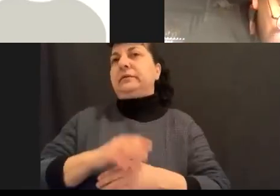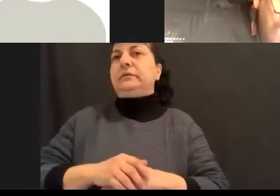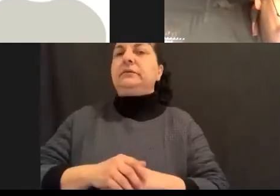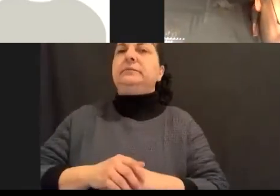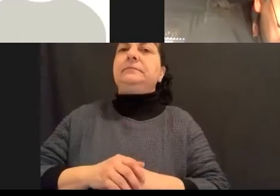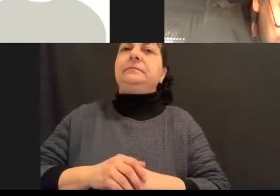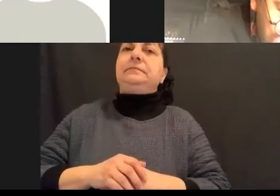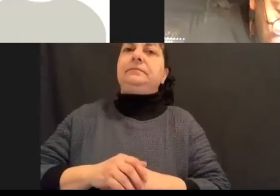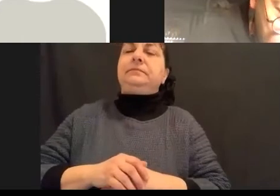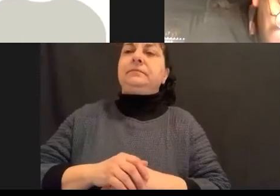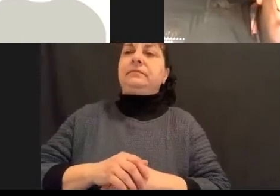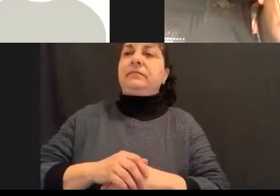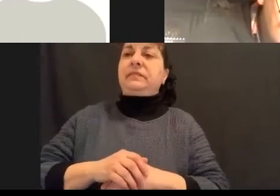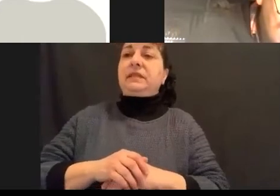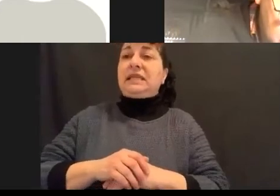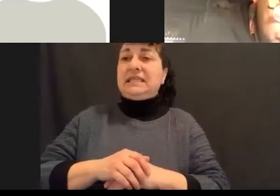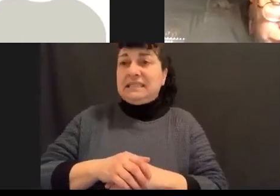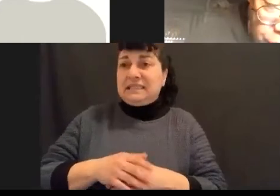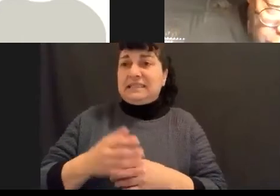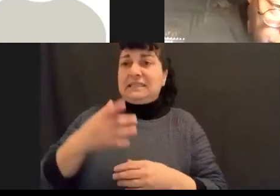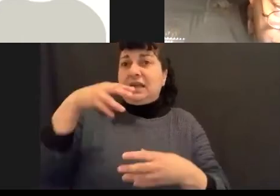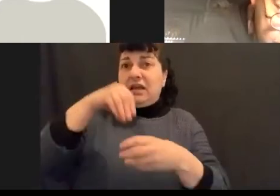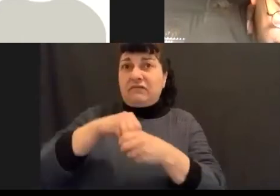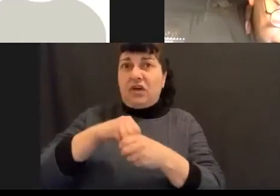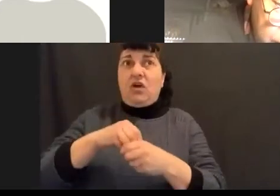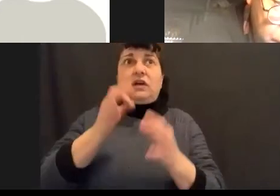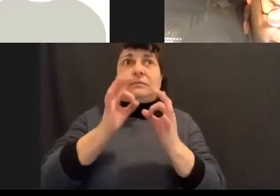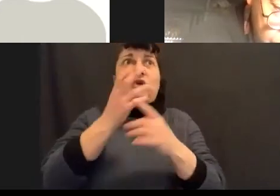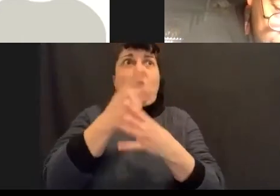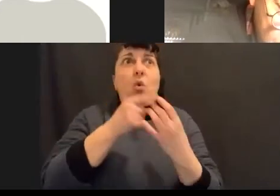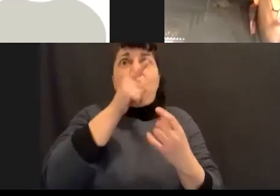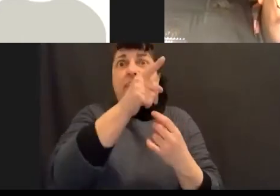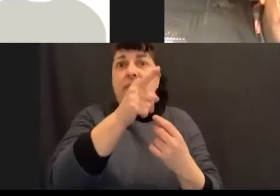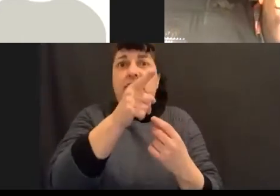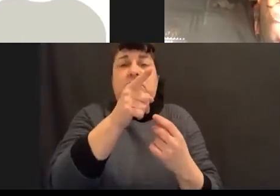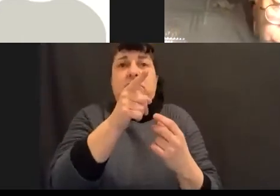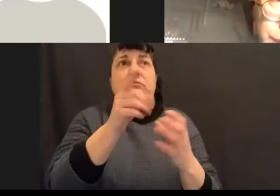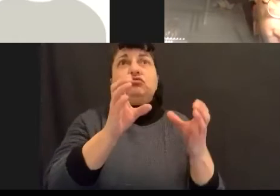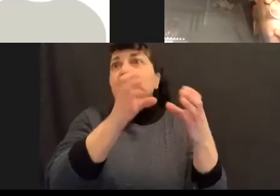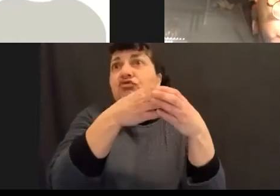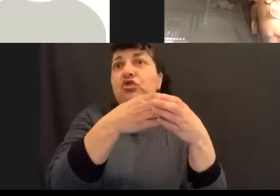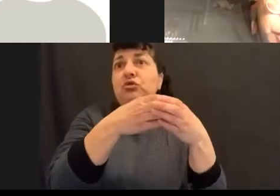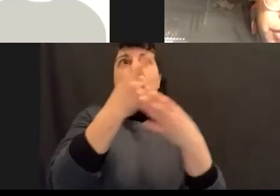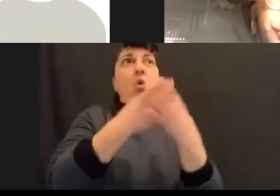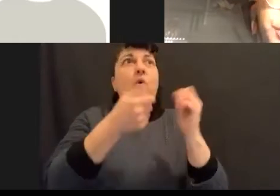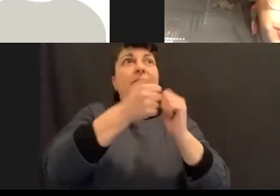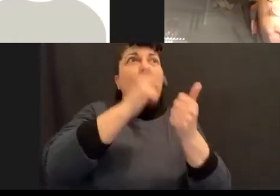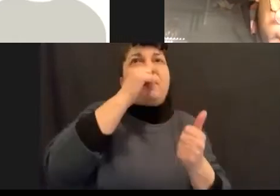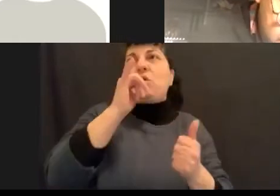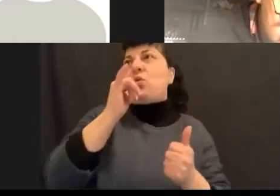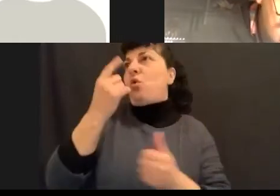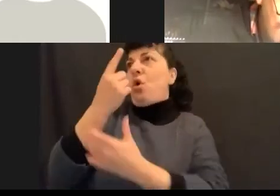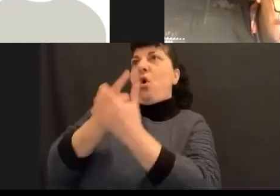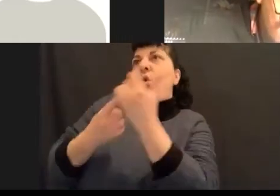any particular social class or demographic across our community. It's something that we have seen a whole range of different communities across